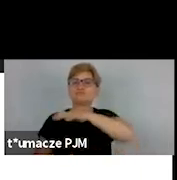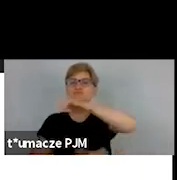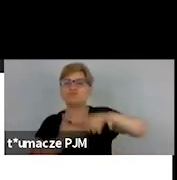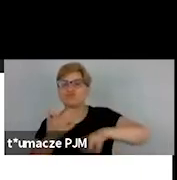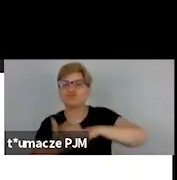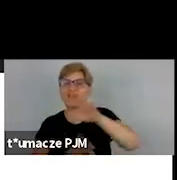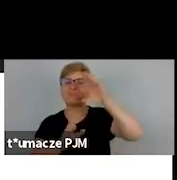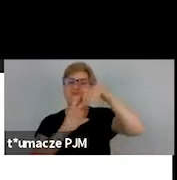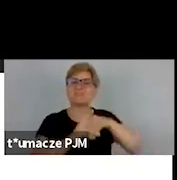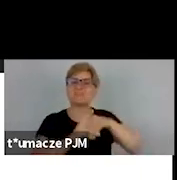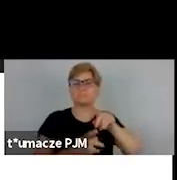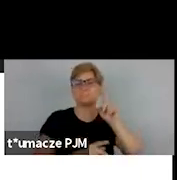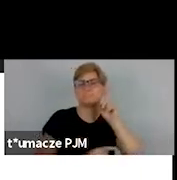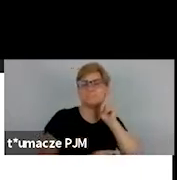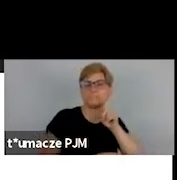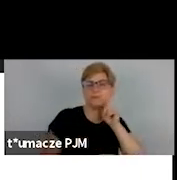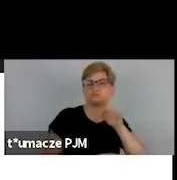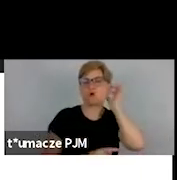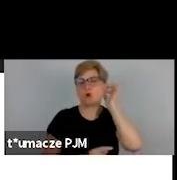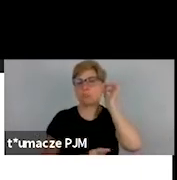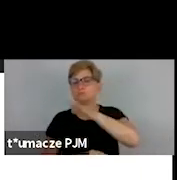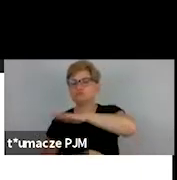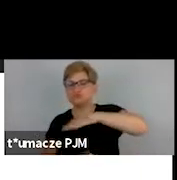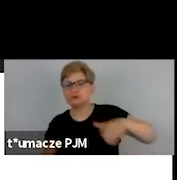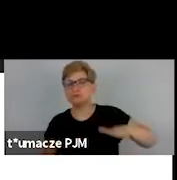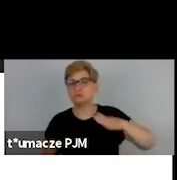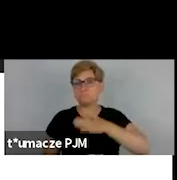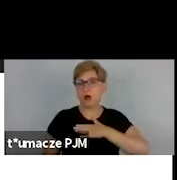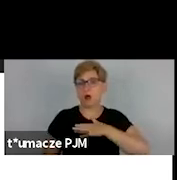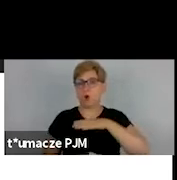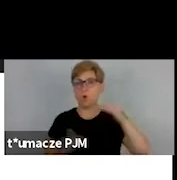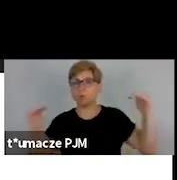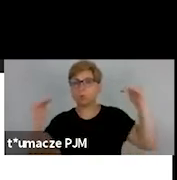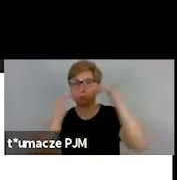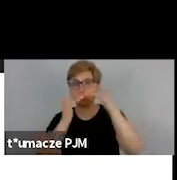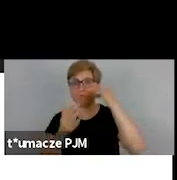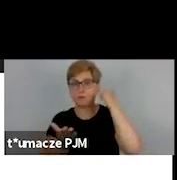we said, look, relationships are the building block of